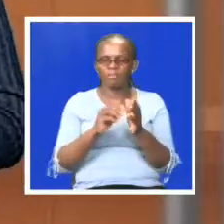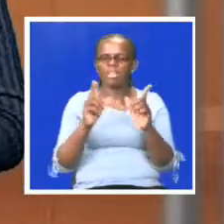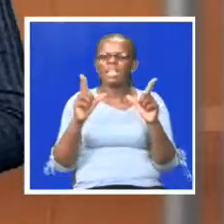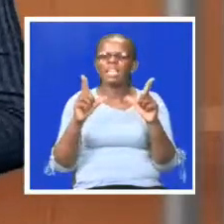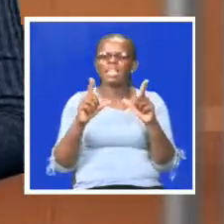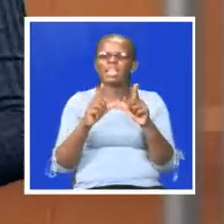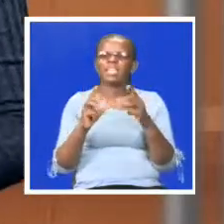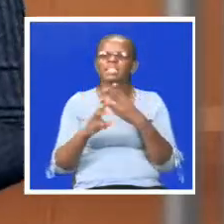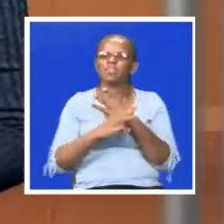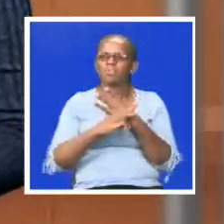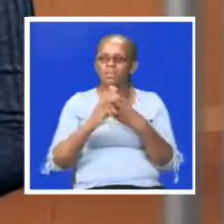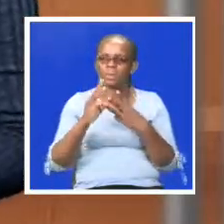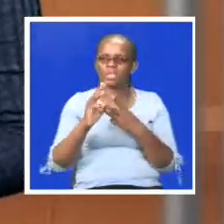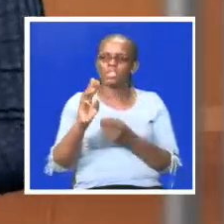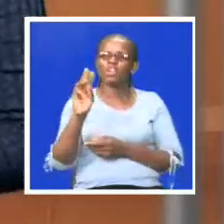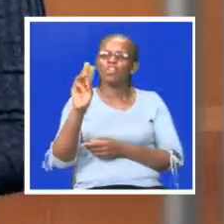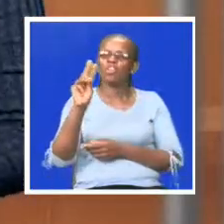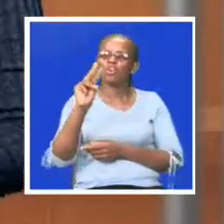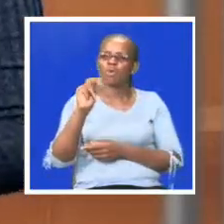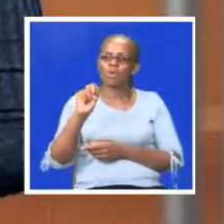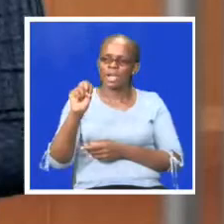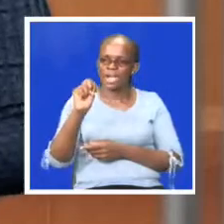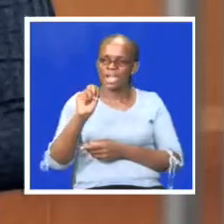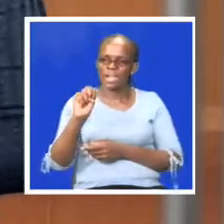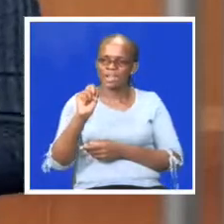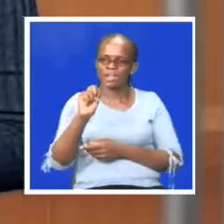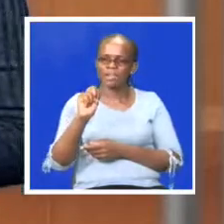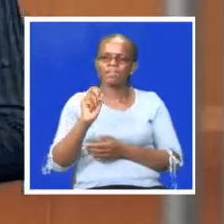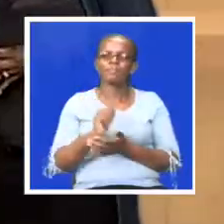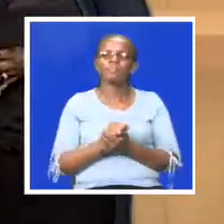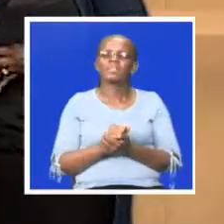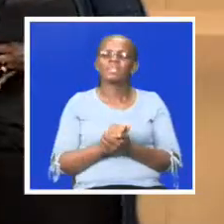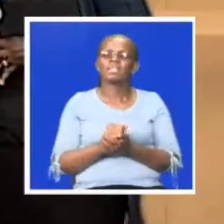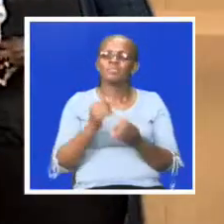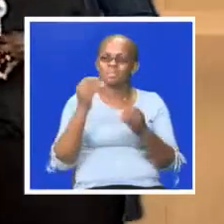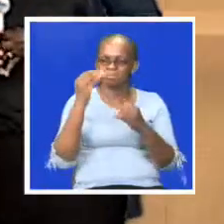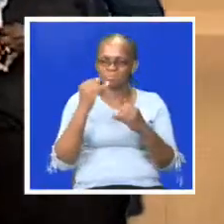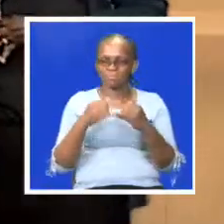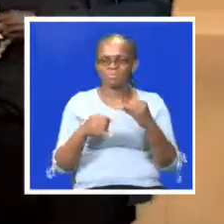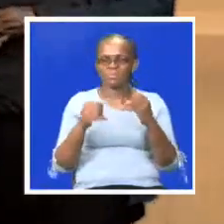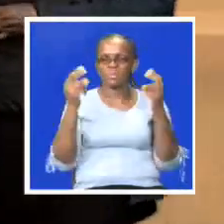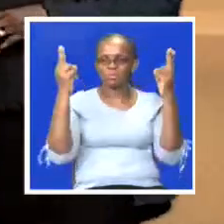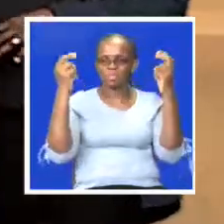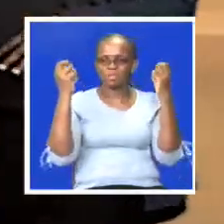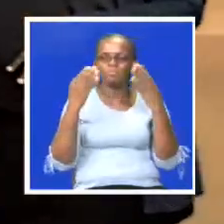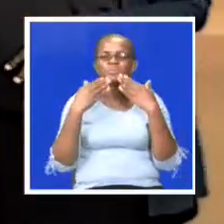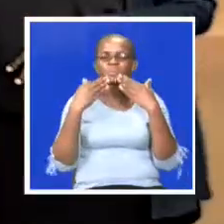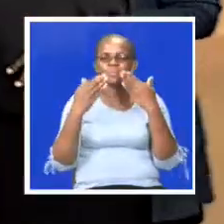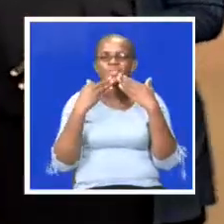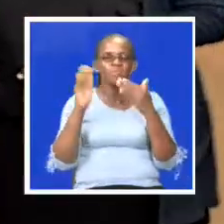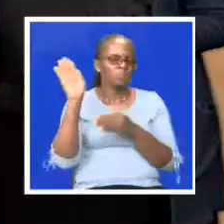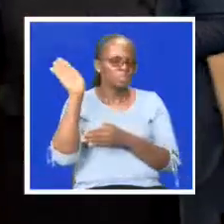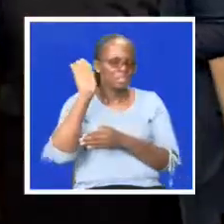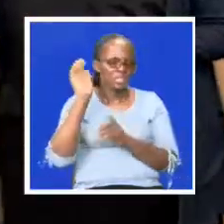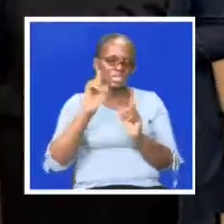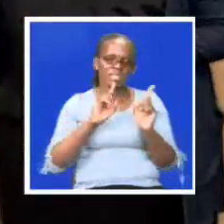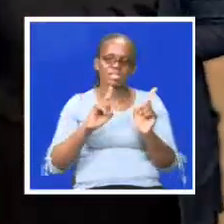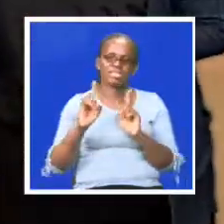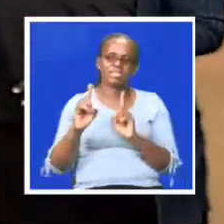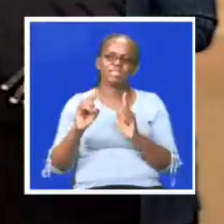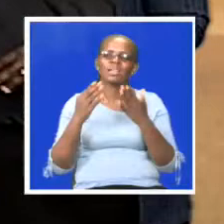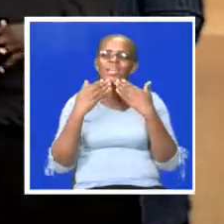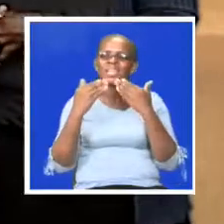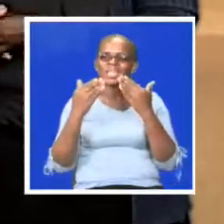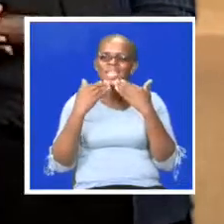letter N, which makes the sound N. That is the end of the lesson. Thank you so much for listening to me. Thank you so much,